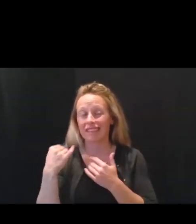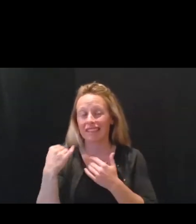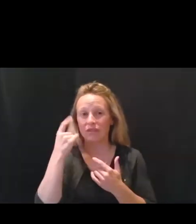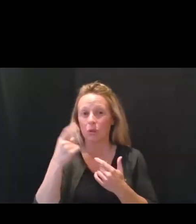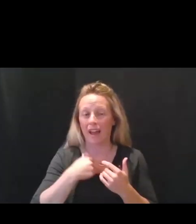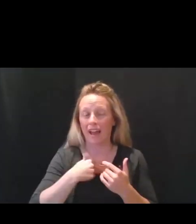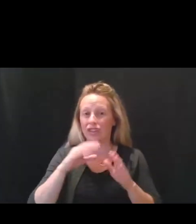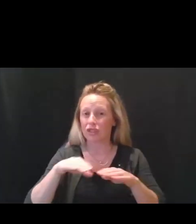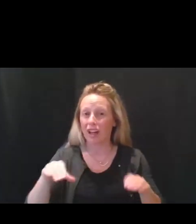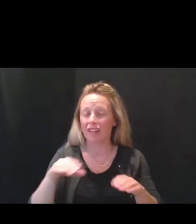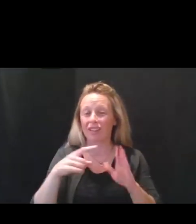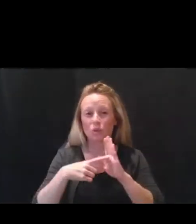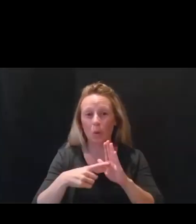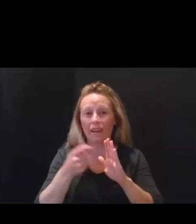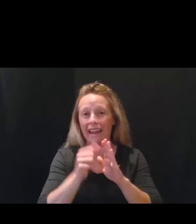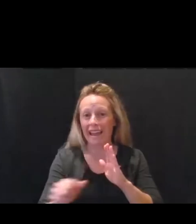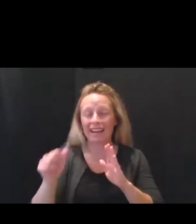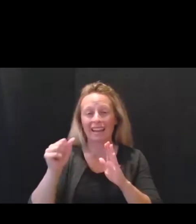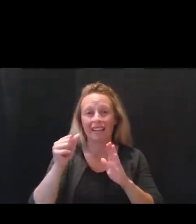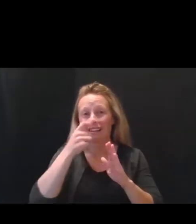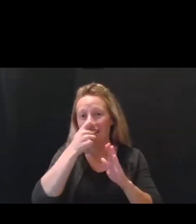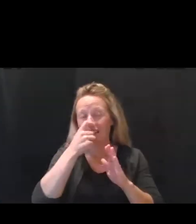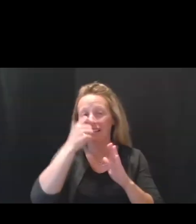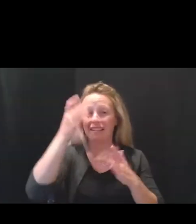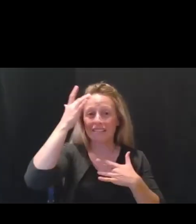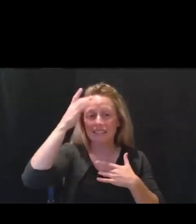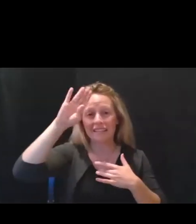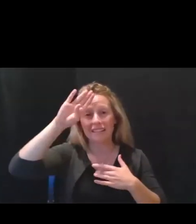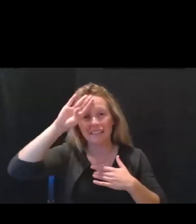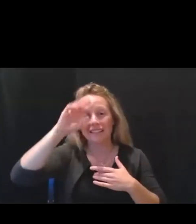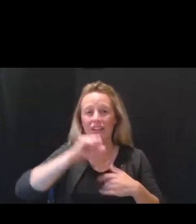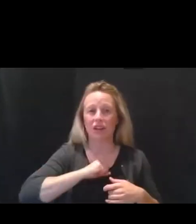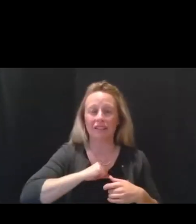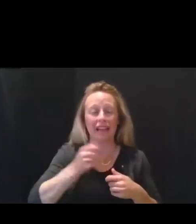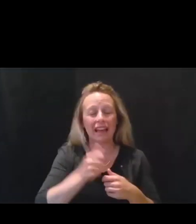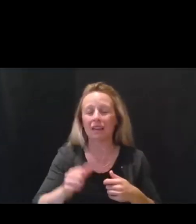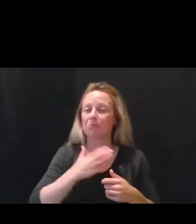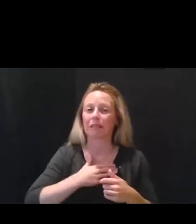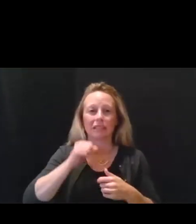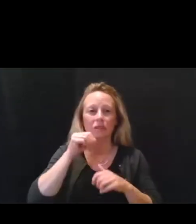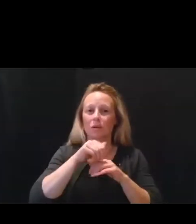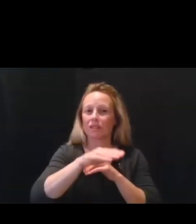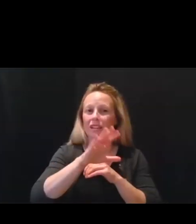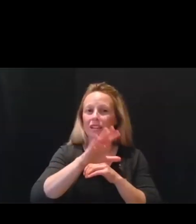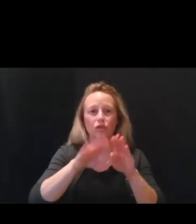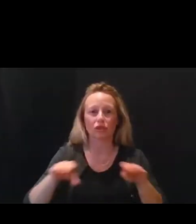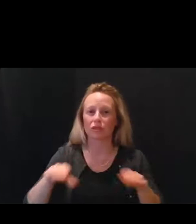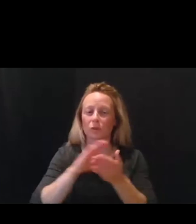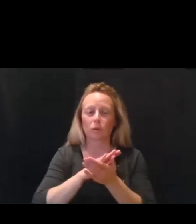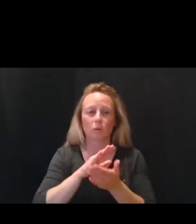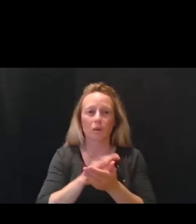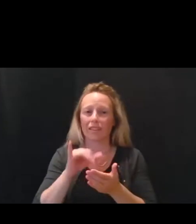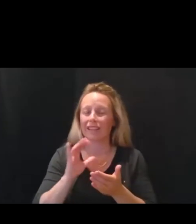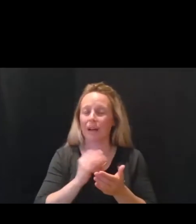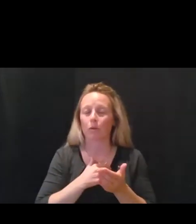any signs or symptoms that could be COVID, do not send him to school. That's our biggest ask, our biggest